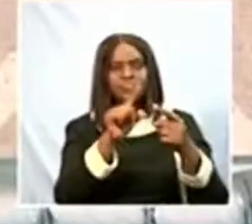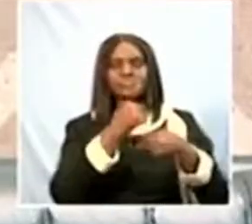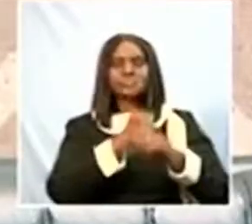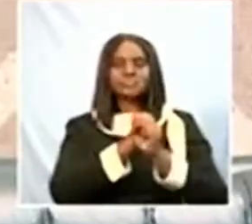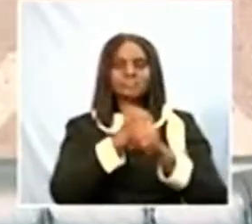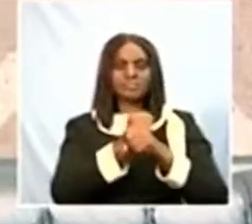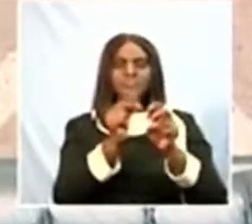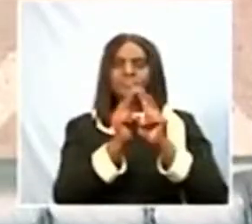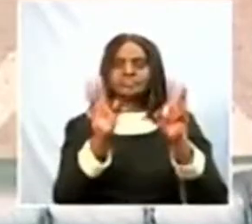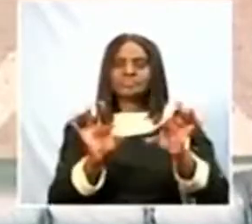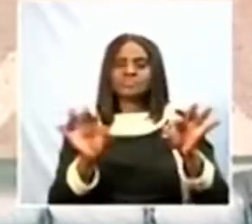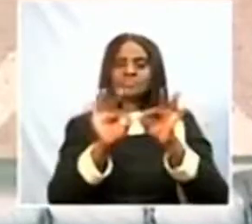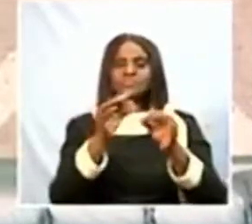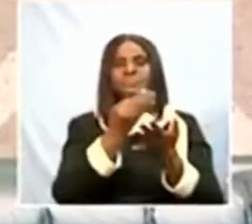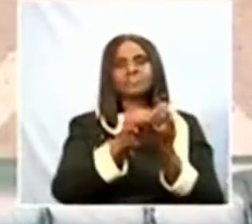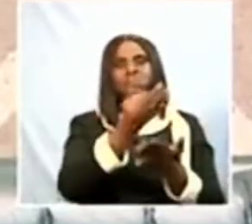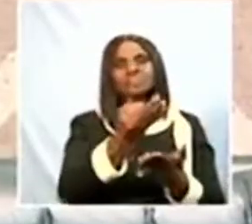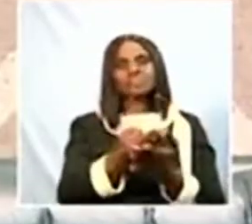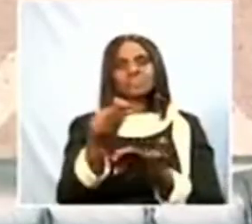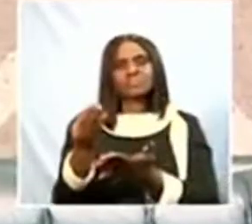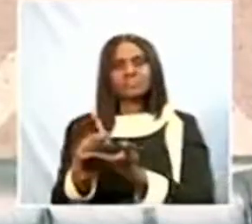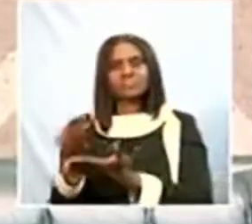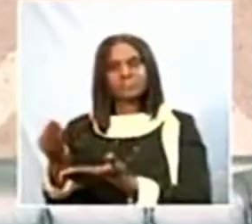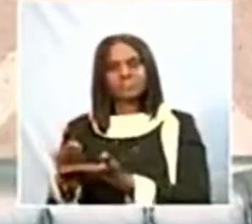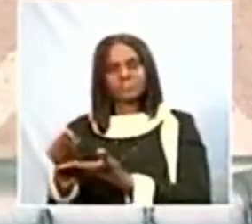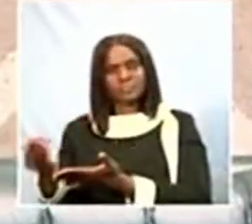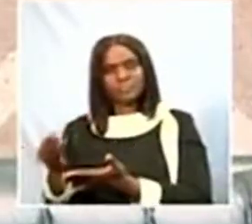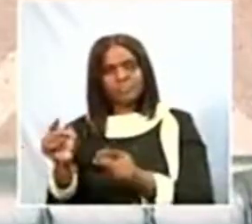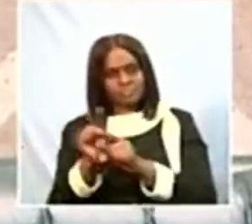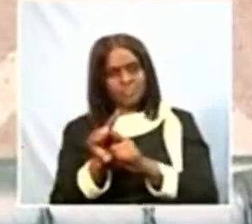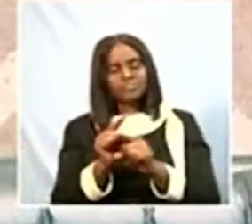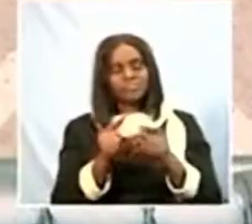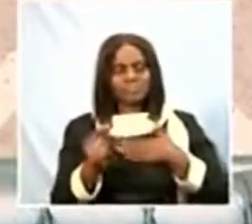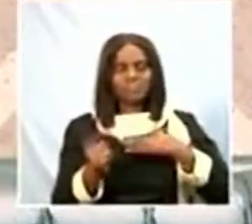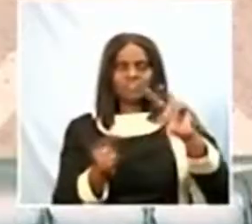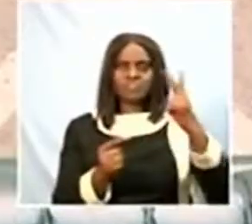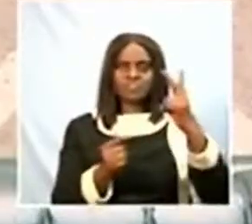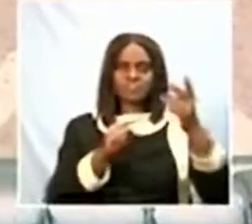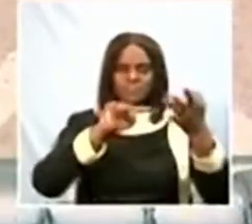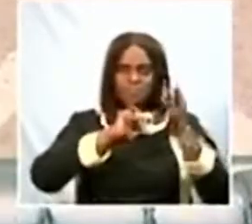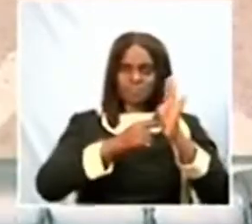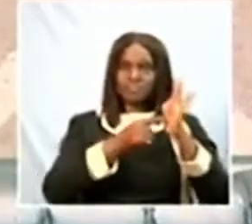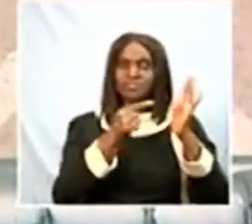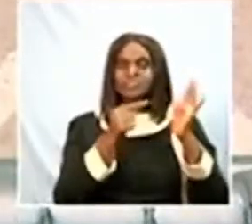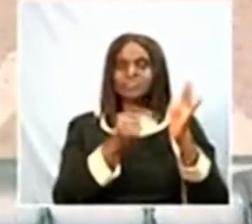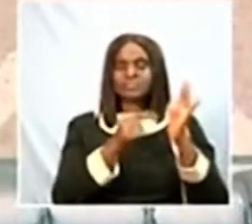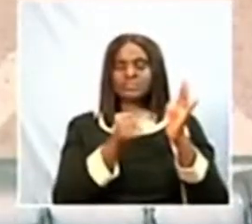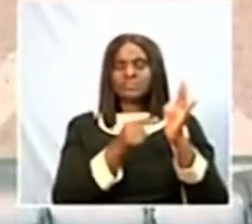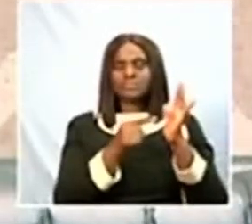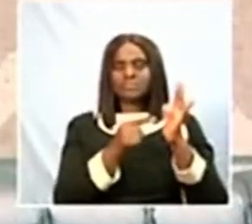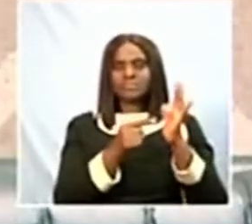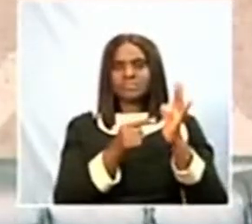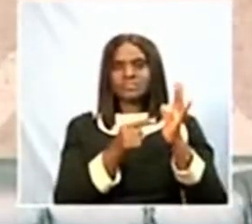a very valuable fertilizer. My second point,